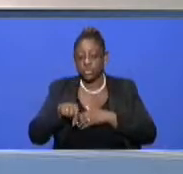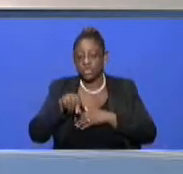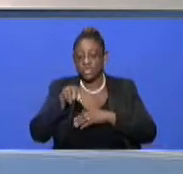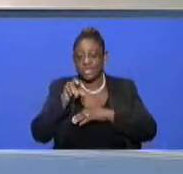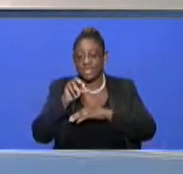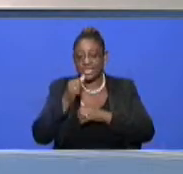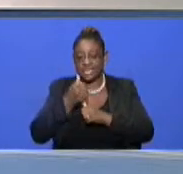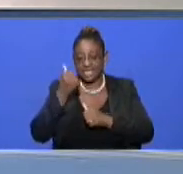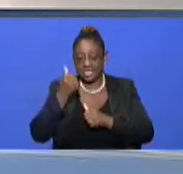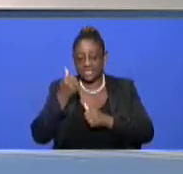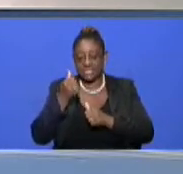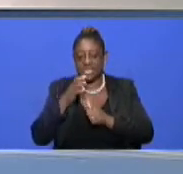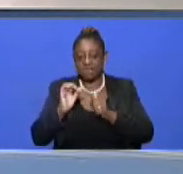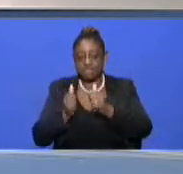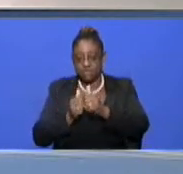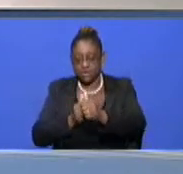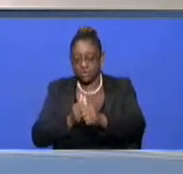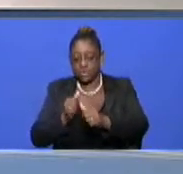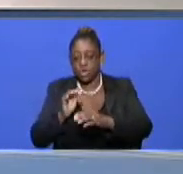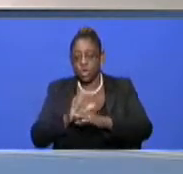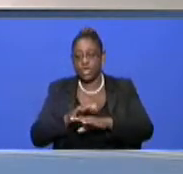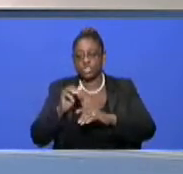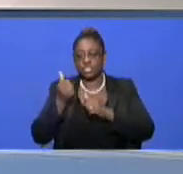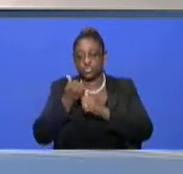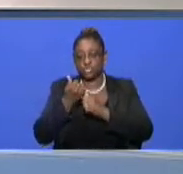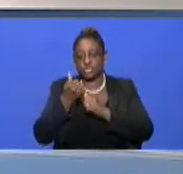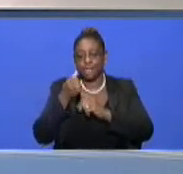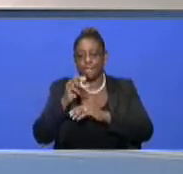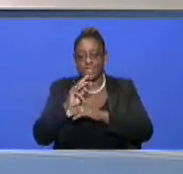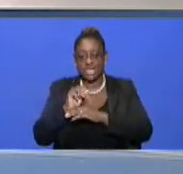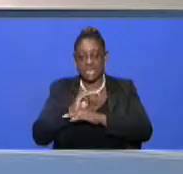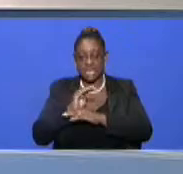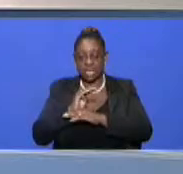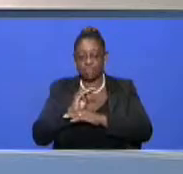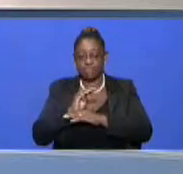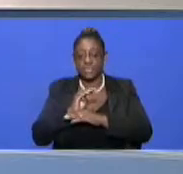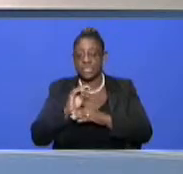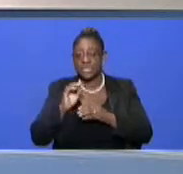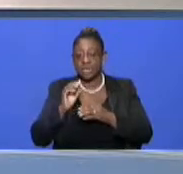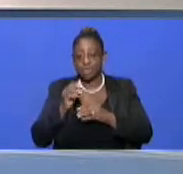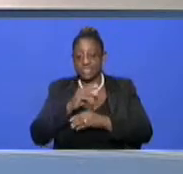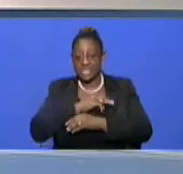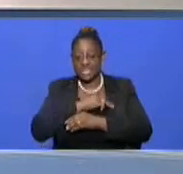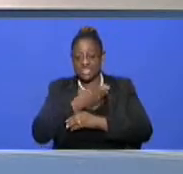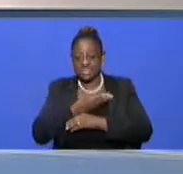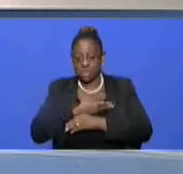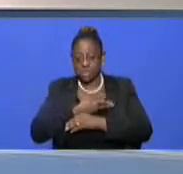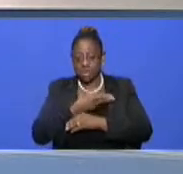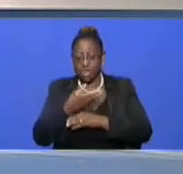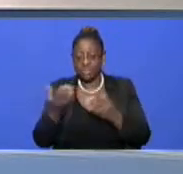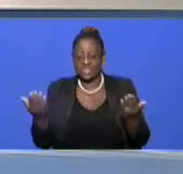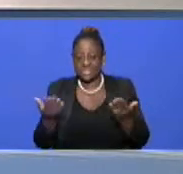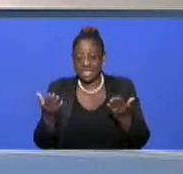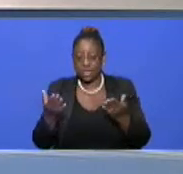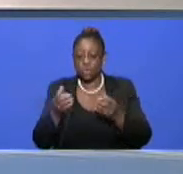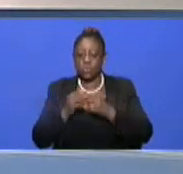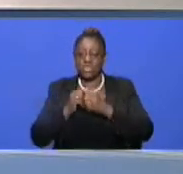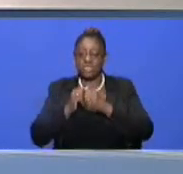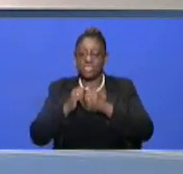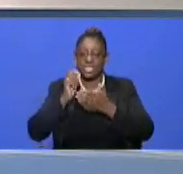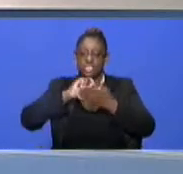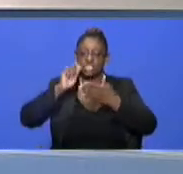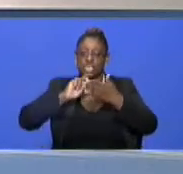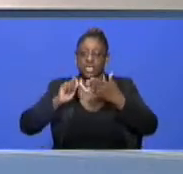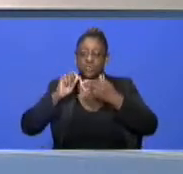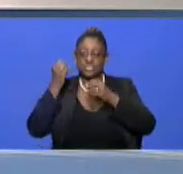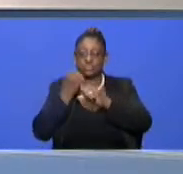info@aidsfoundation.org or follow the foundation's social media pages. Marcellus Hall joins us in studio with a check on what's coming